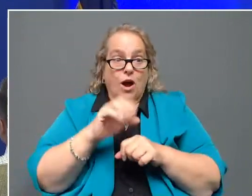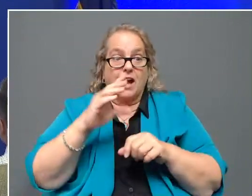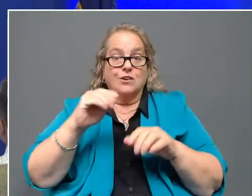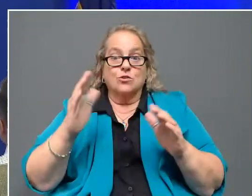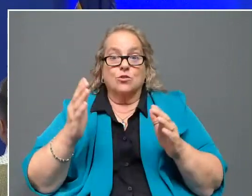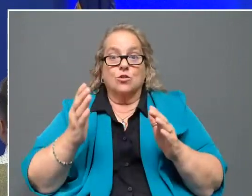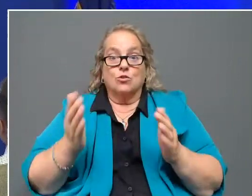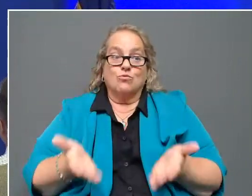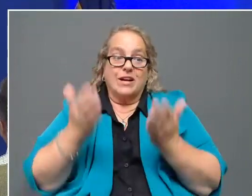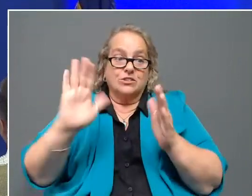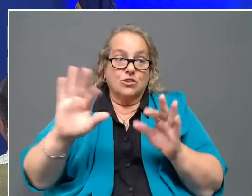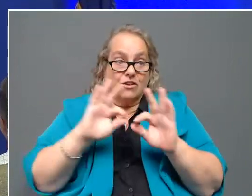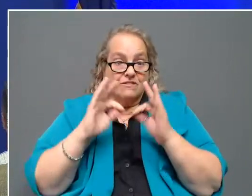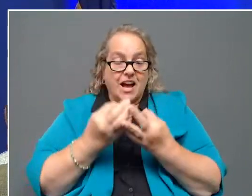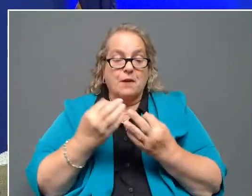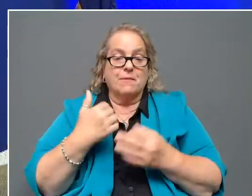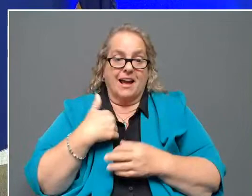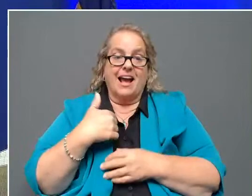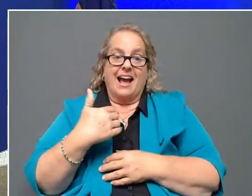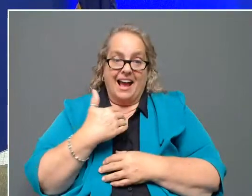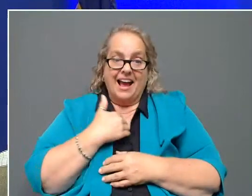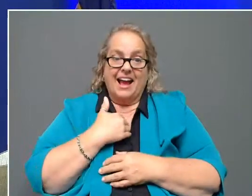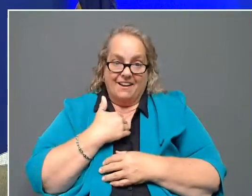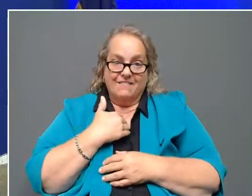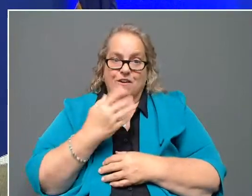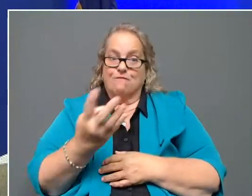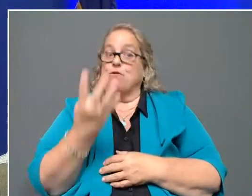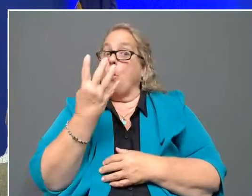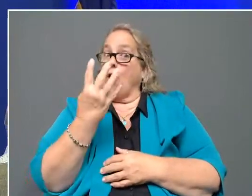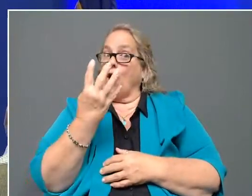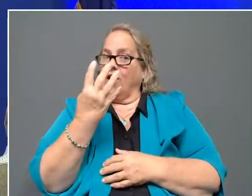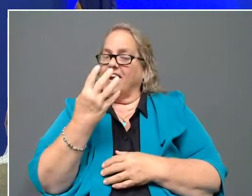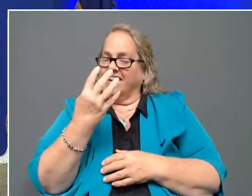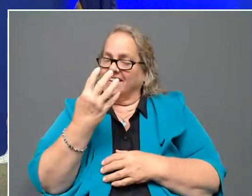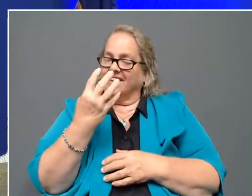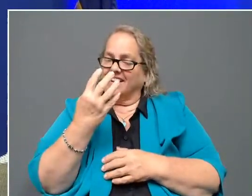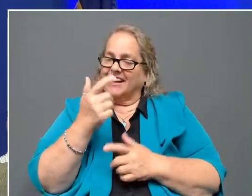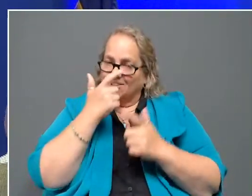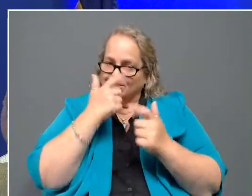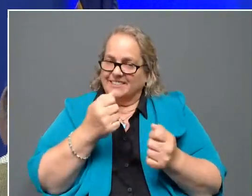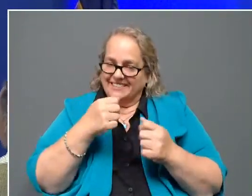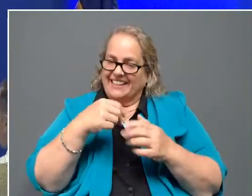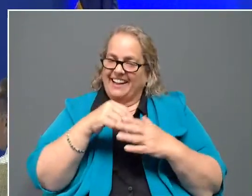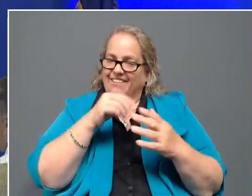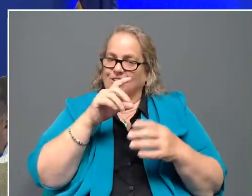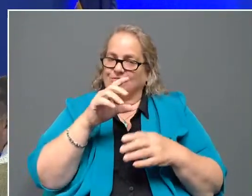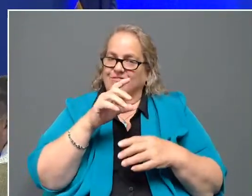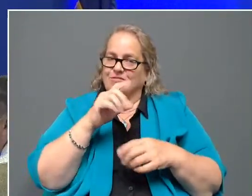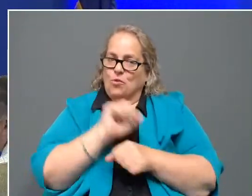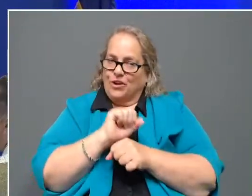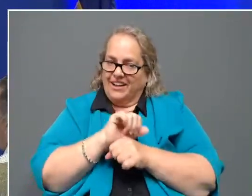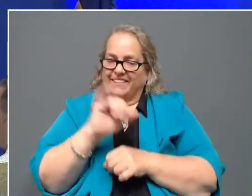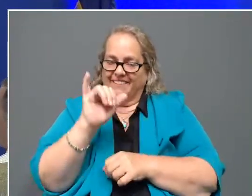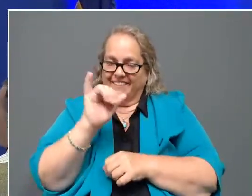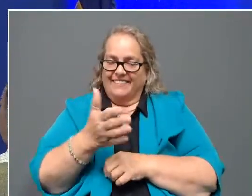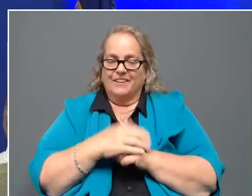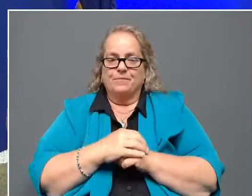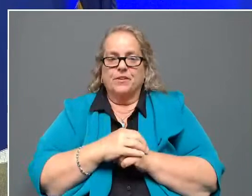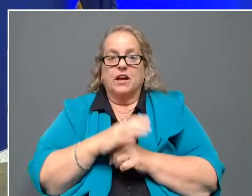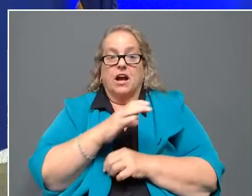have 4 vested interests there. Now I'd like to invite Congressman Yarmuth to the stage to say a few words.